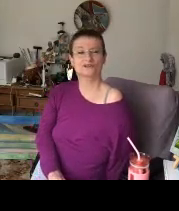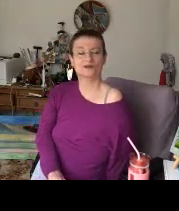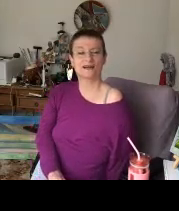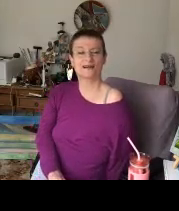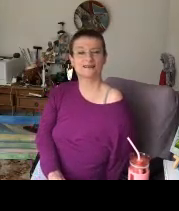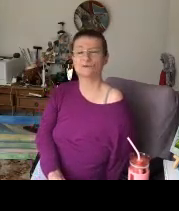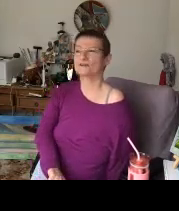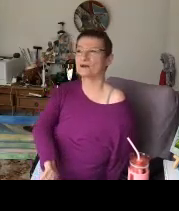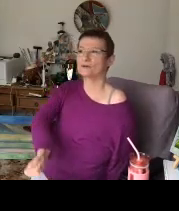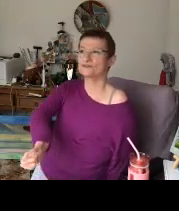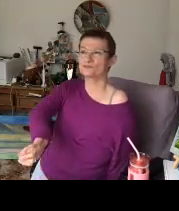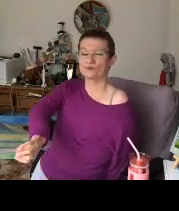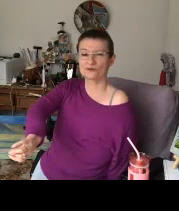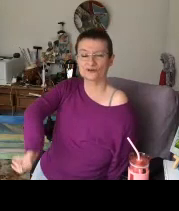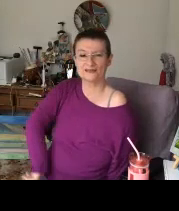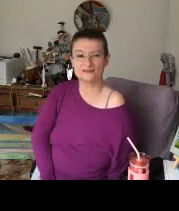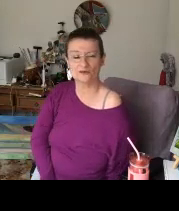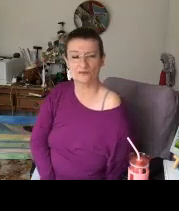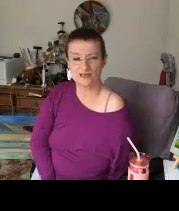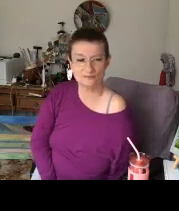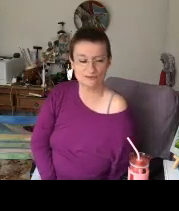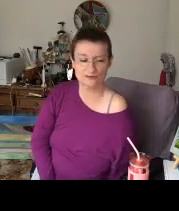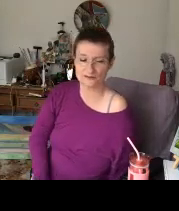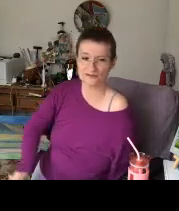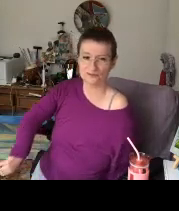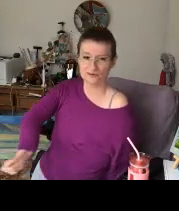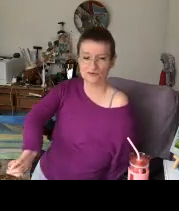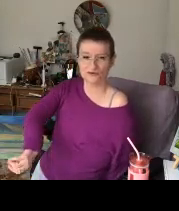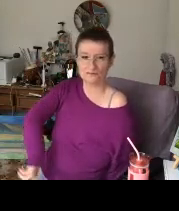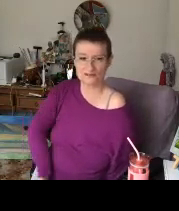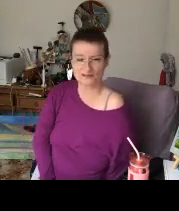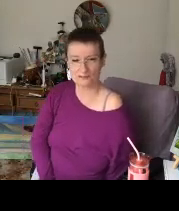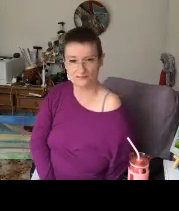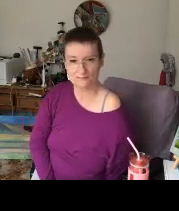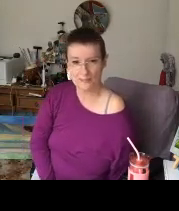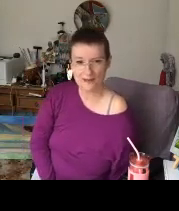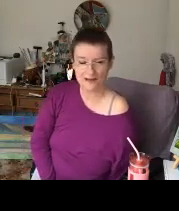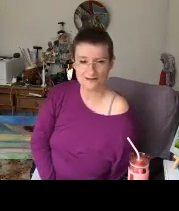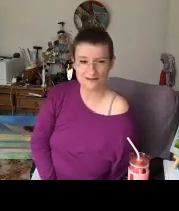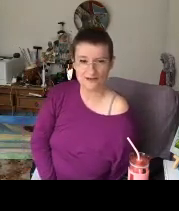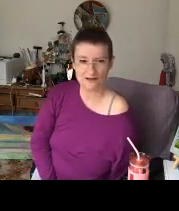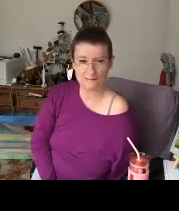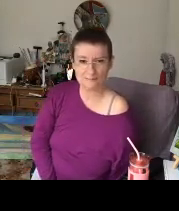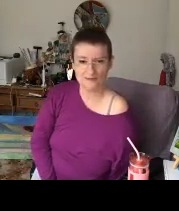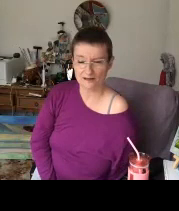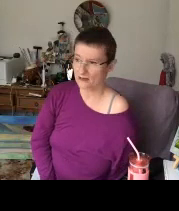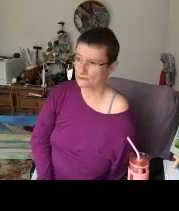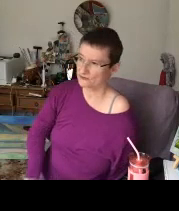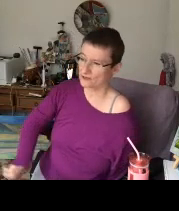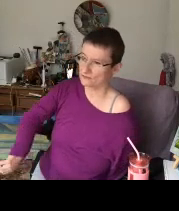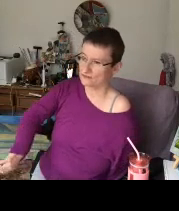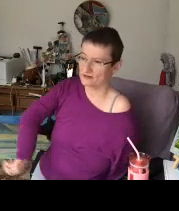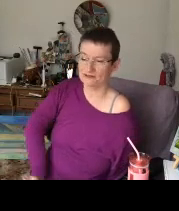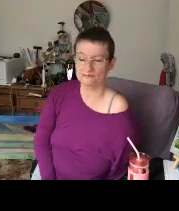wanted to portray other people rather than portray myself. And at the time,